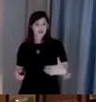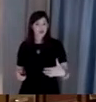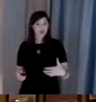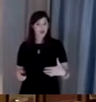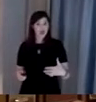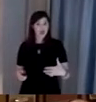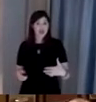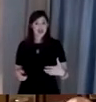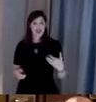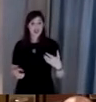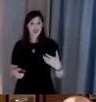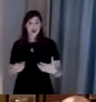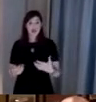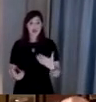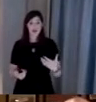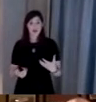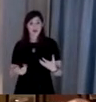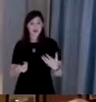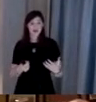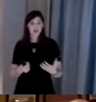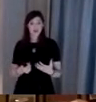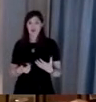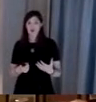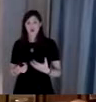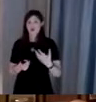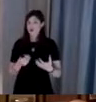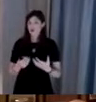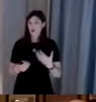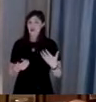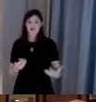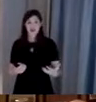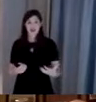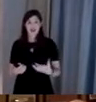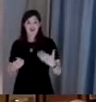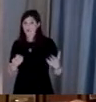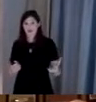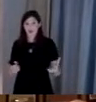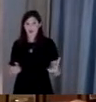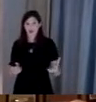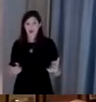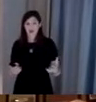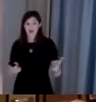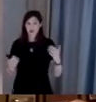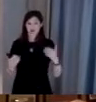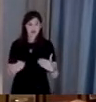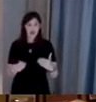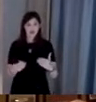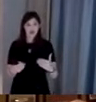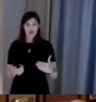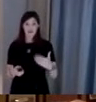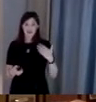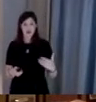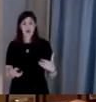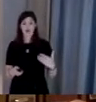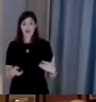counts downwards. And that actually preys on people's ability to know, you know, it makes them scared. Is my computer going to be okay? There's a timer.